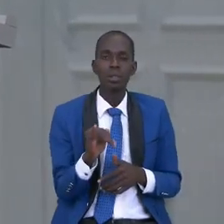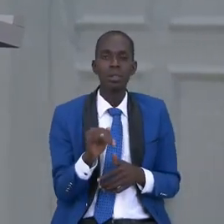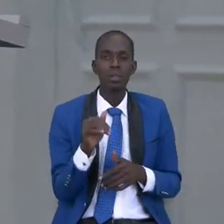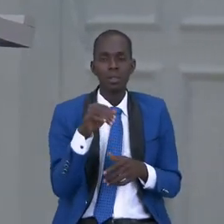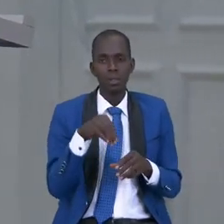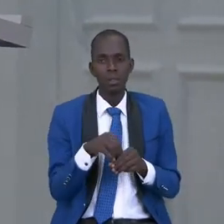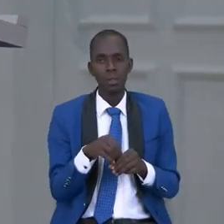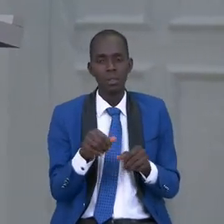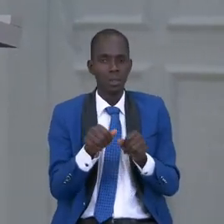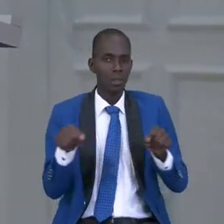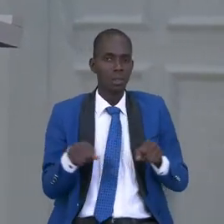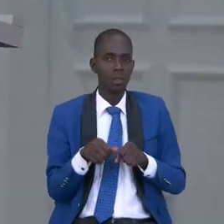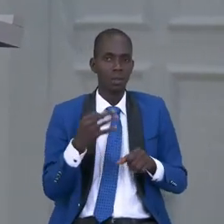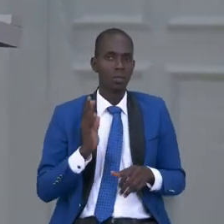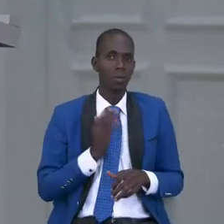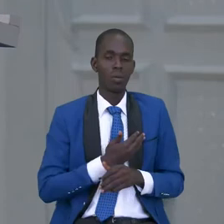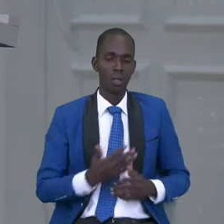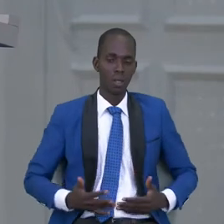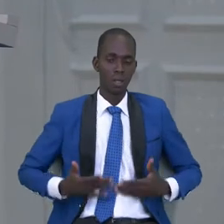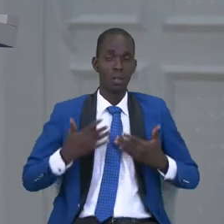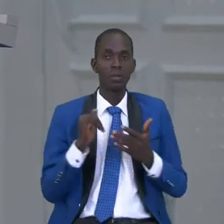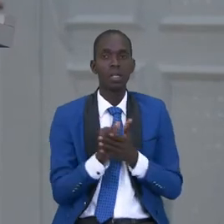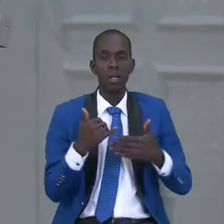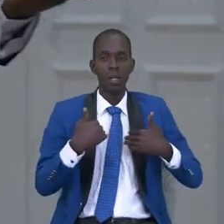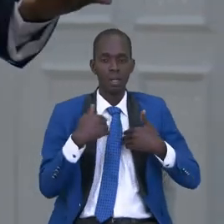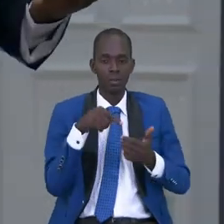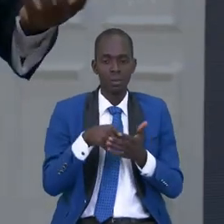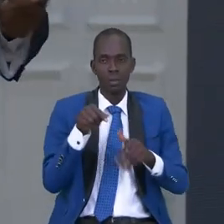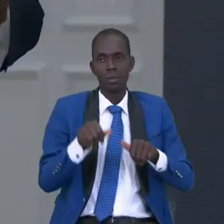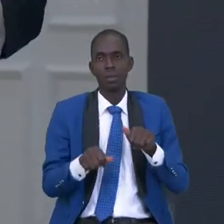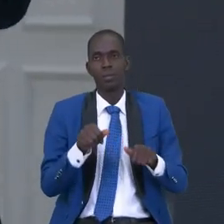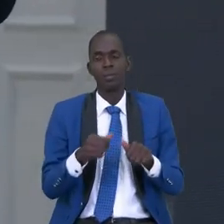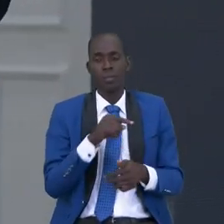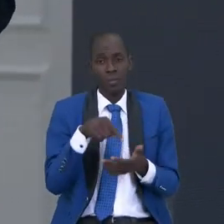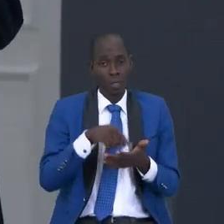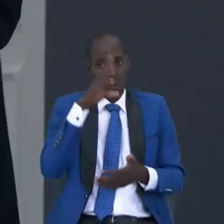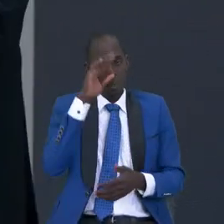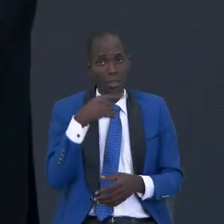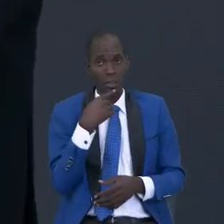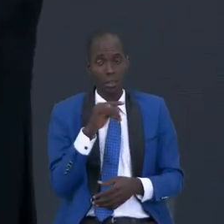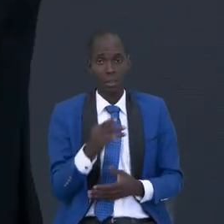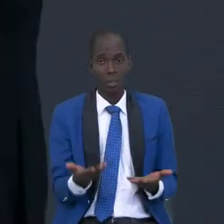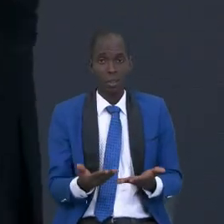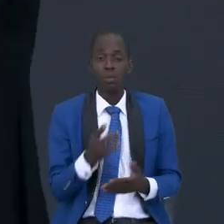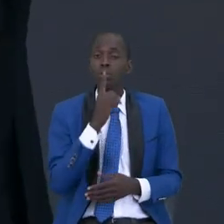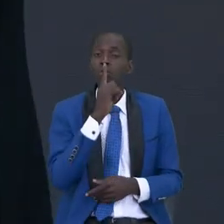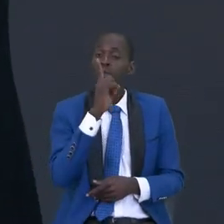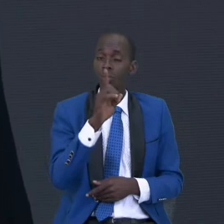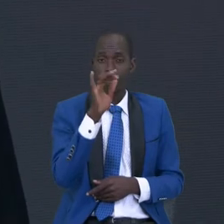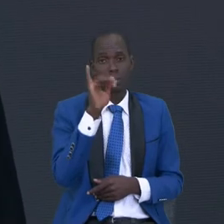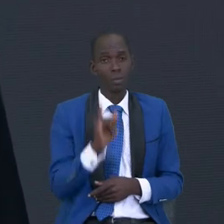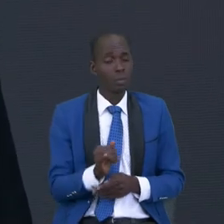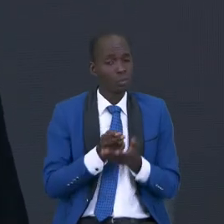lives that has unbelief. And the man said, sincerely and